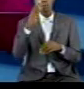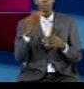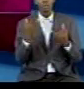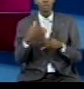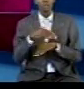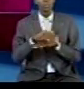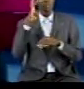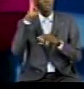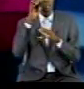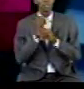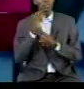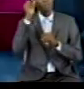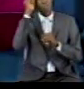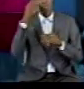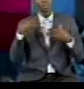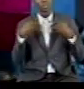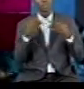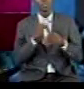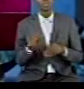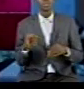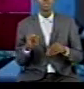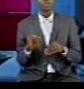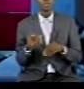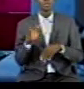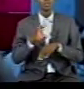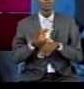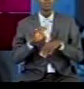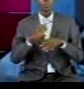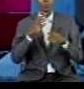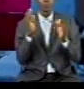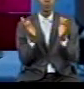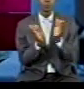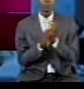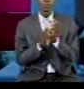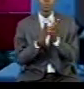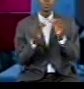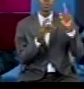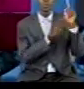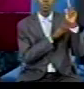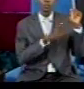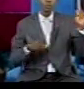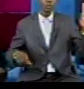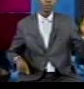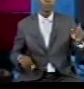healing. Church, praise the Lord.